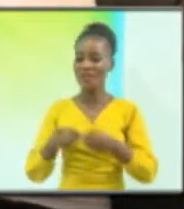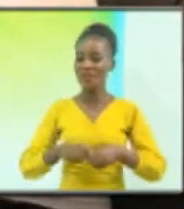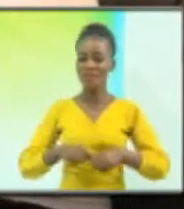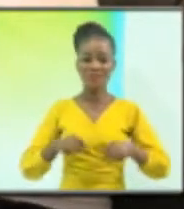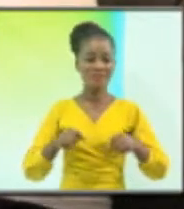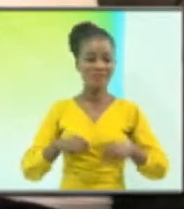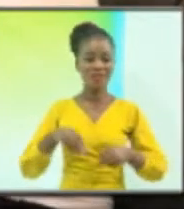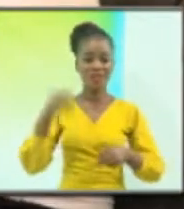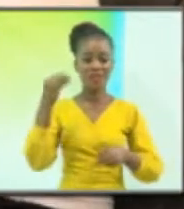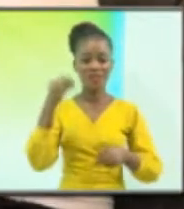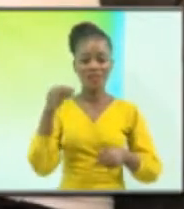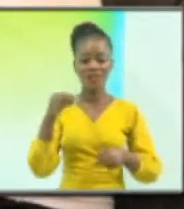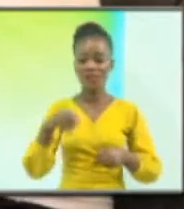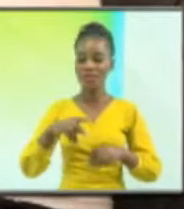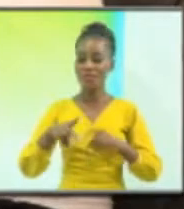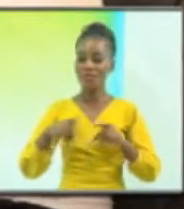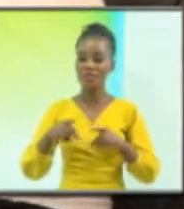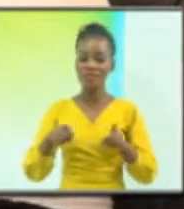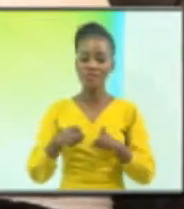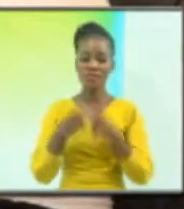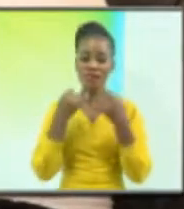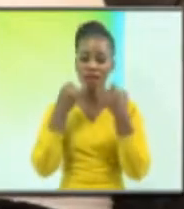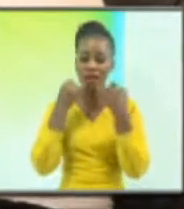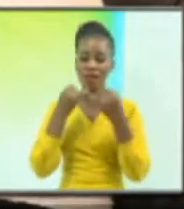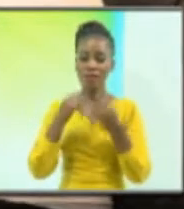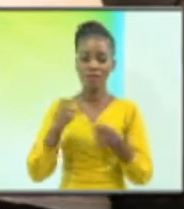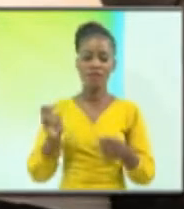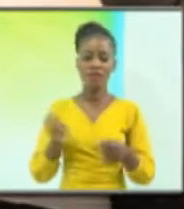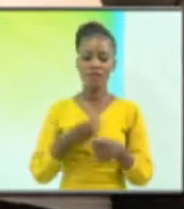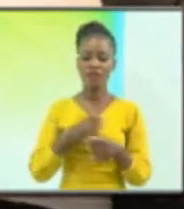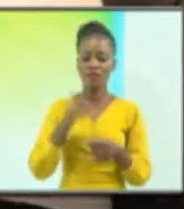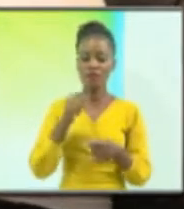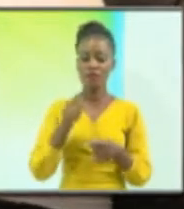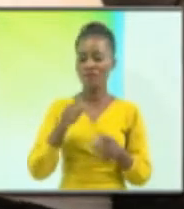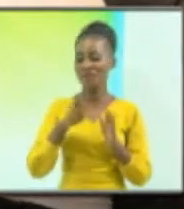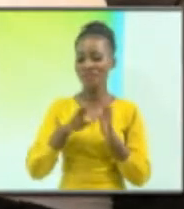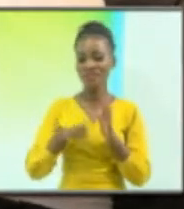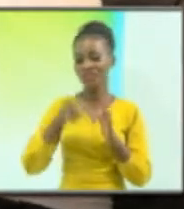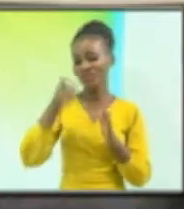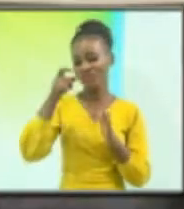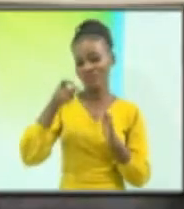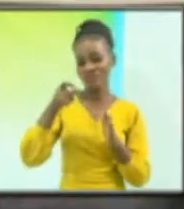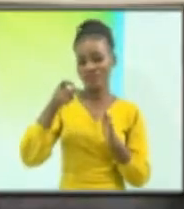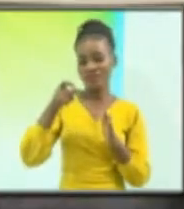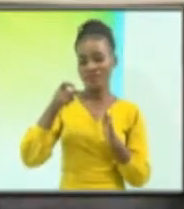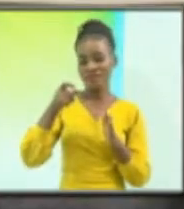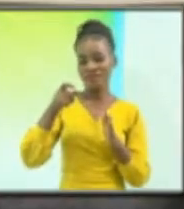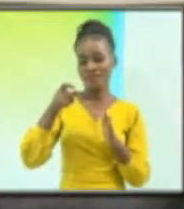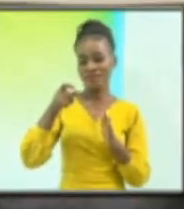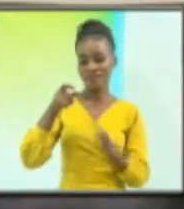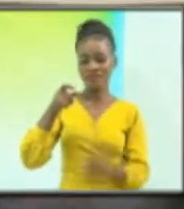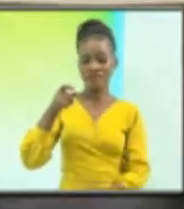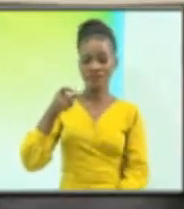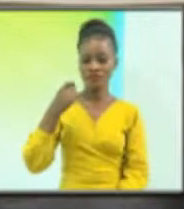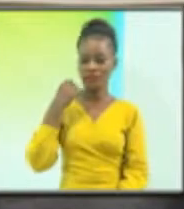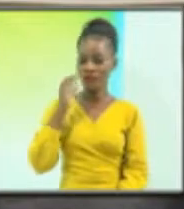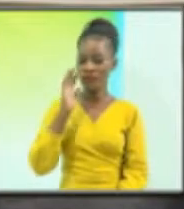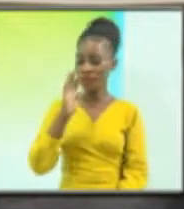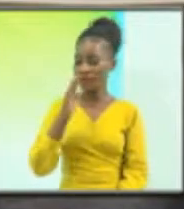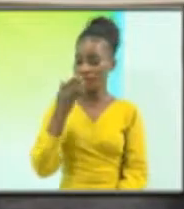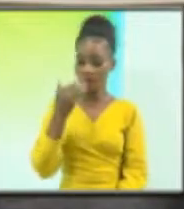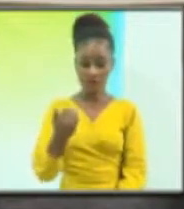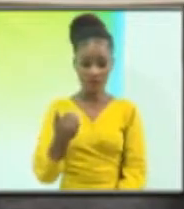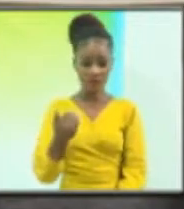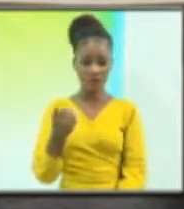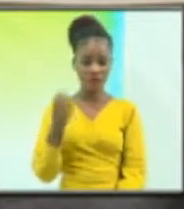We thank God for that. Because for us, we are ordinary. We have members of parliament,